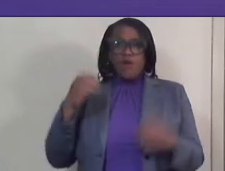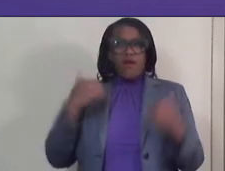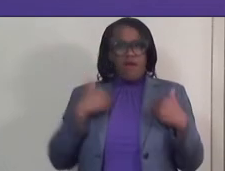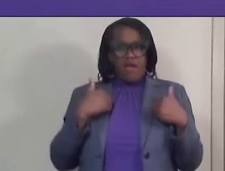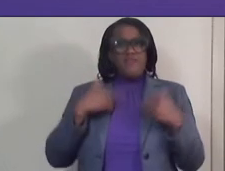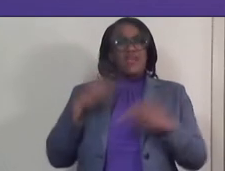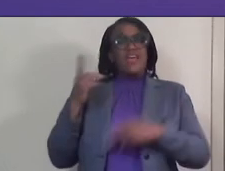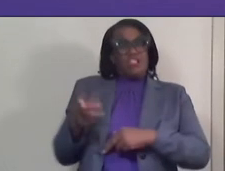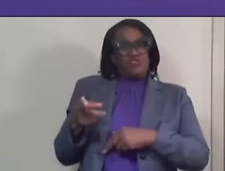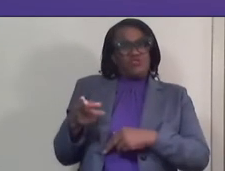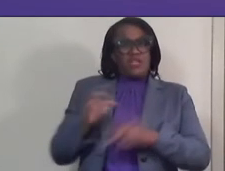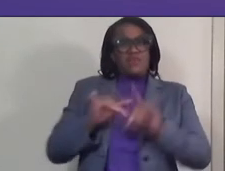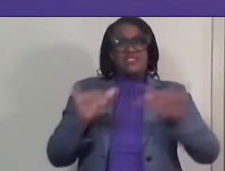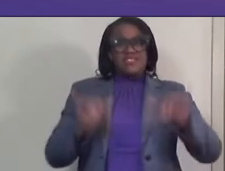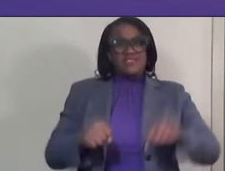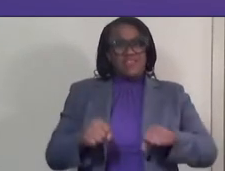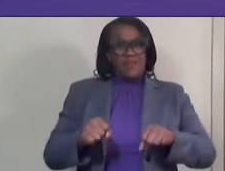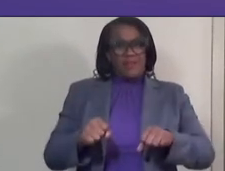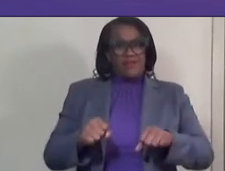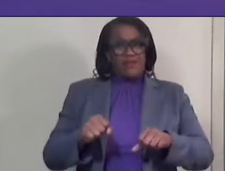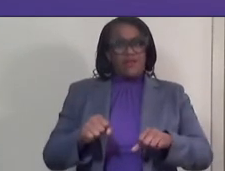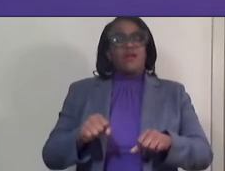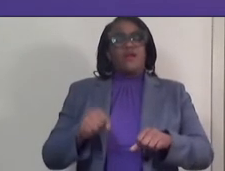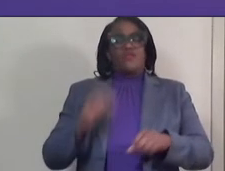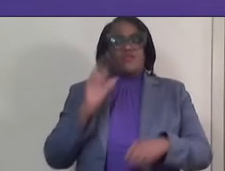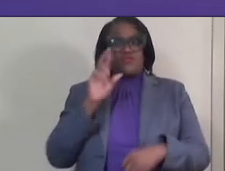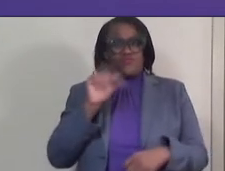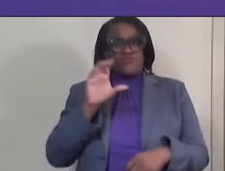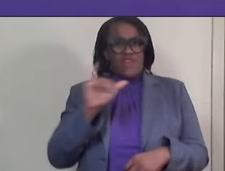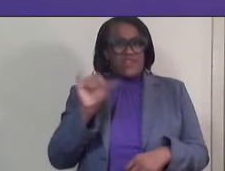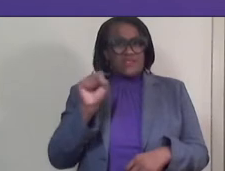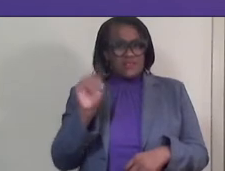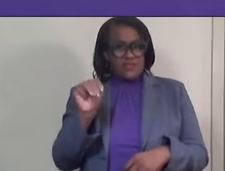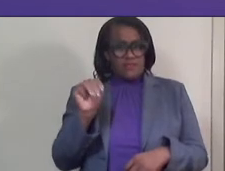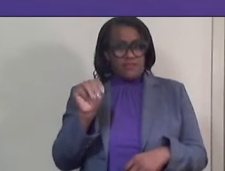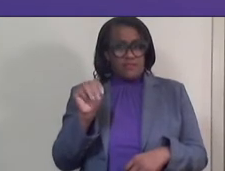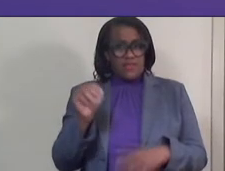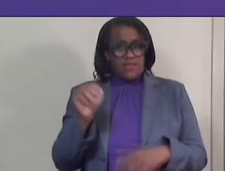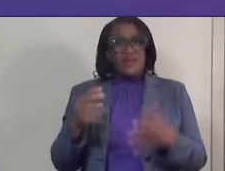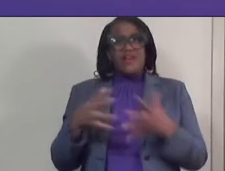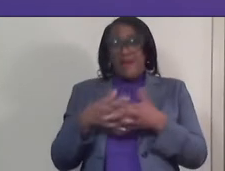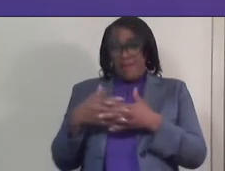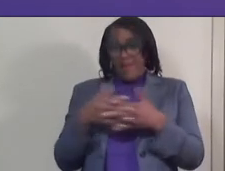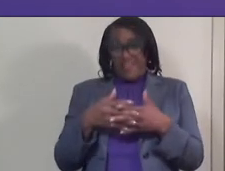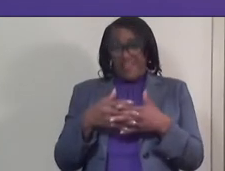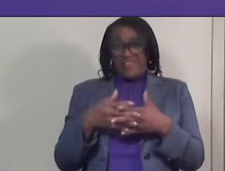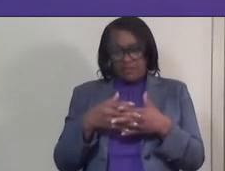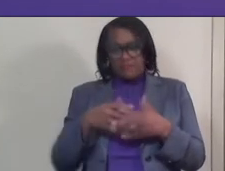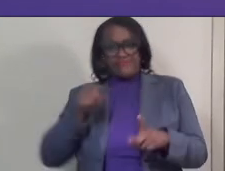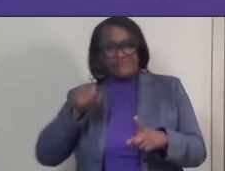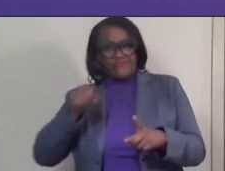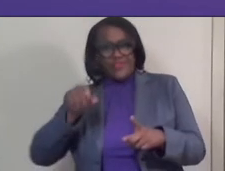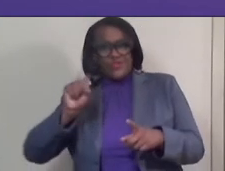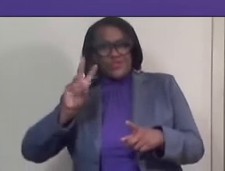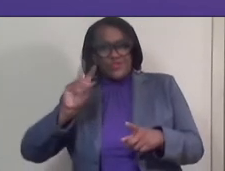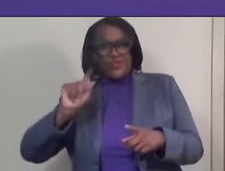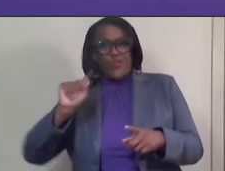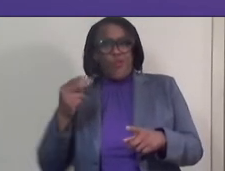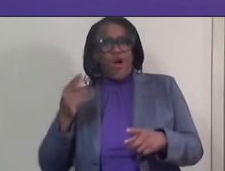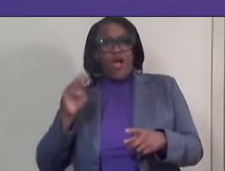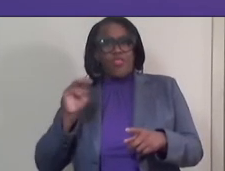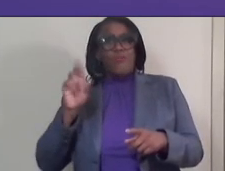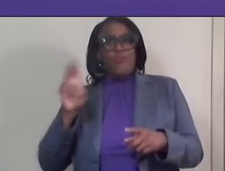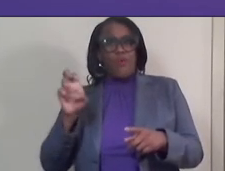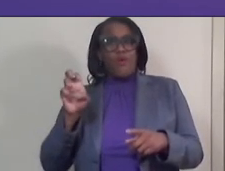racism. Like America, Swarthmore has practiced racism in the educational